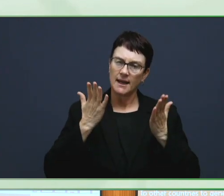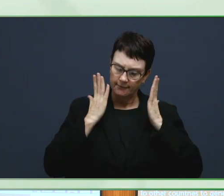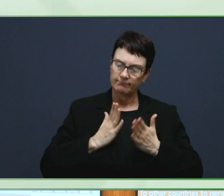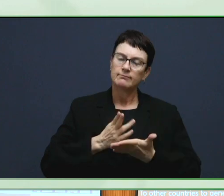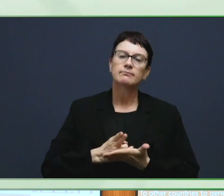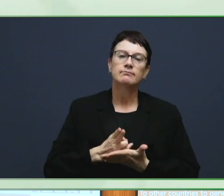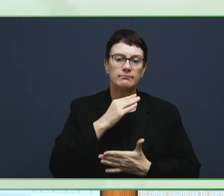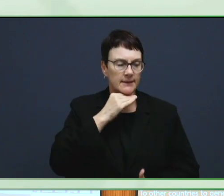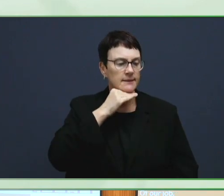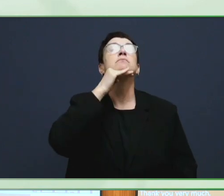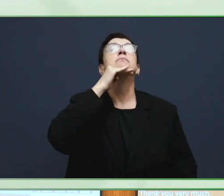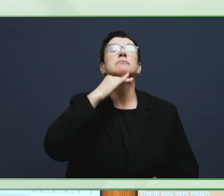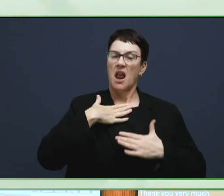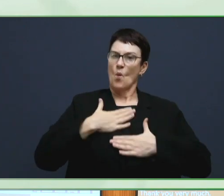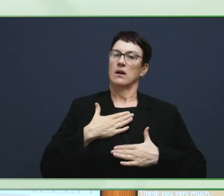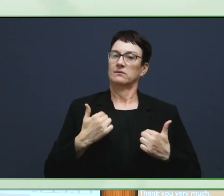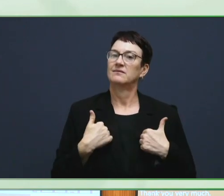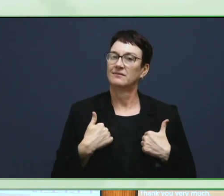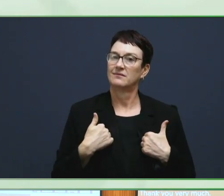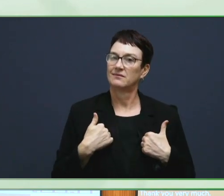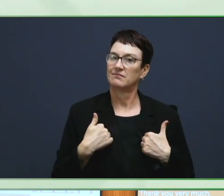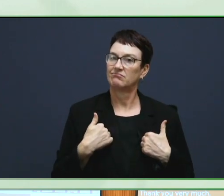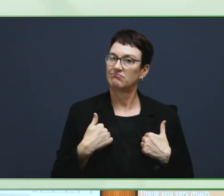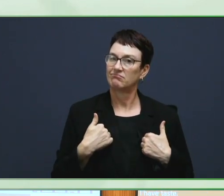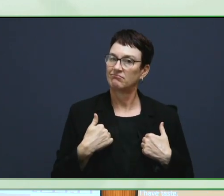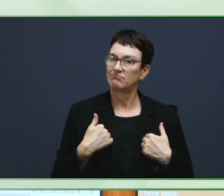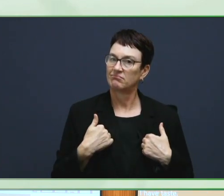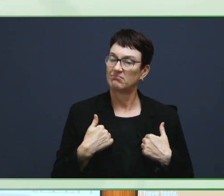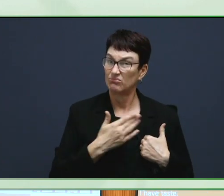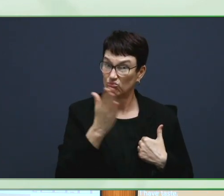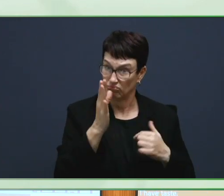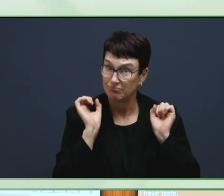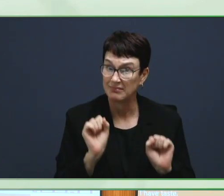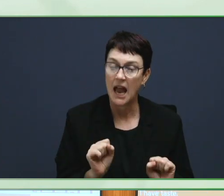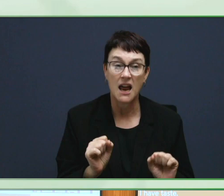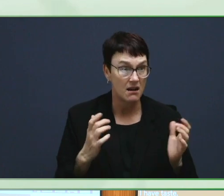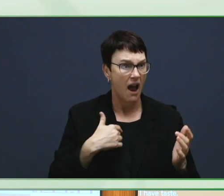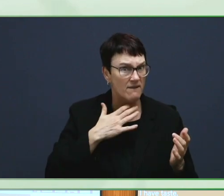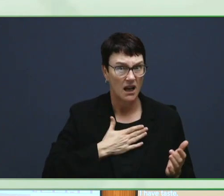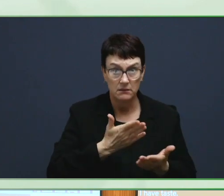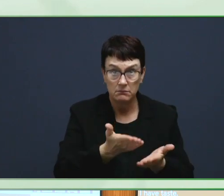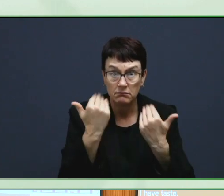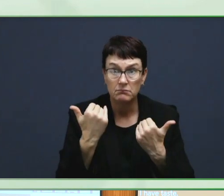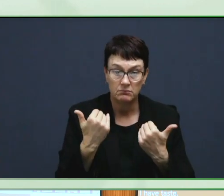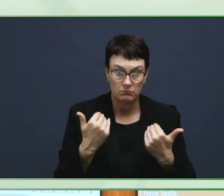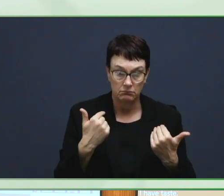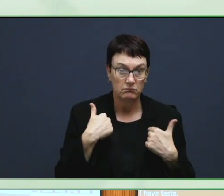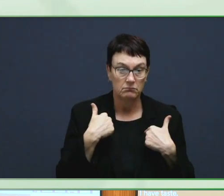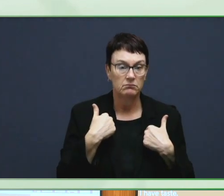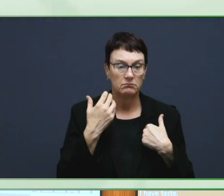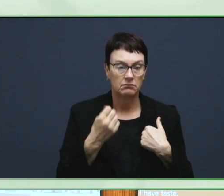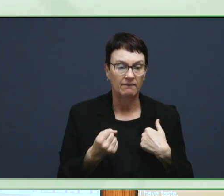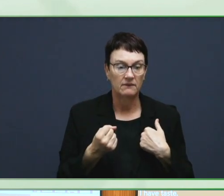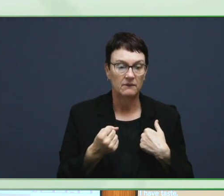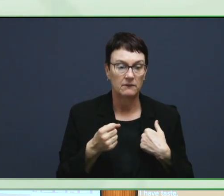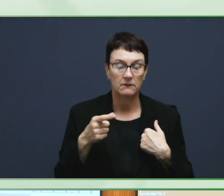have taste. Please, let's have a conversation. I have taste of the bar, cricket